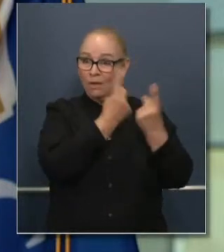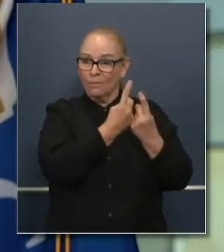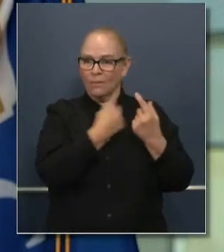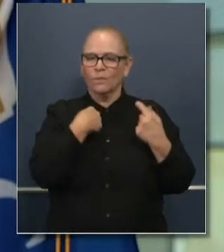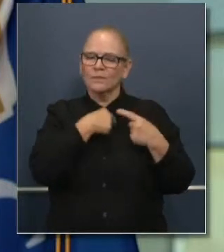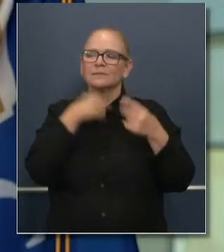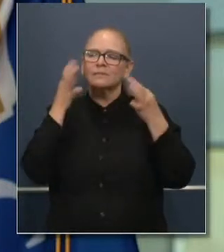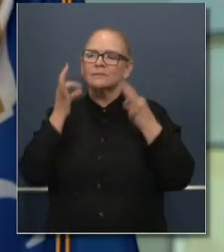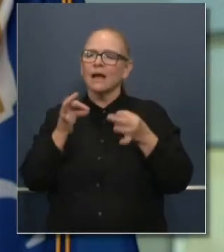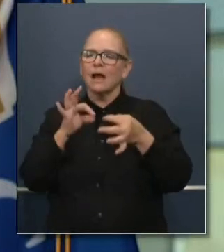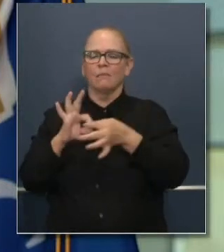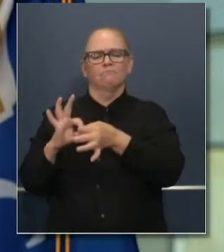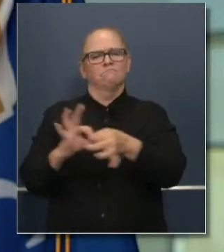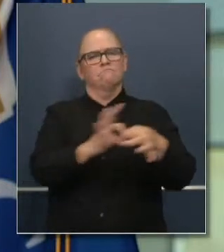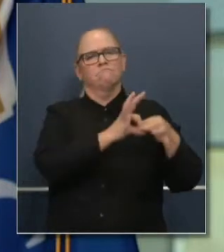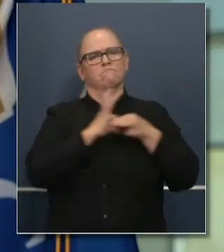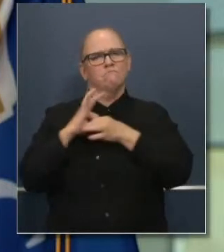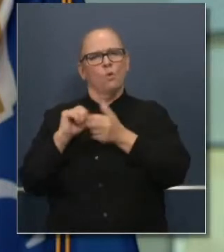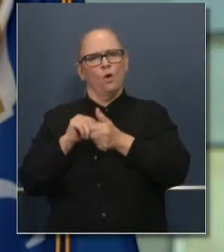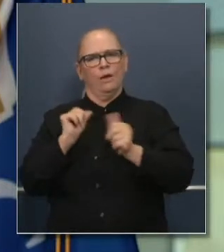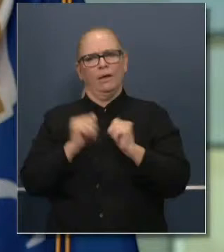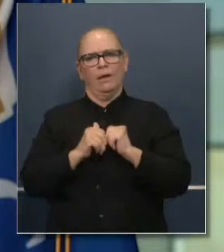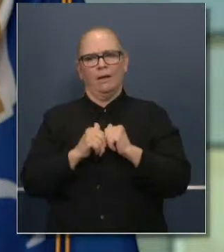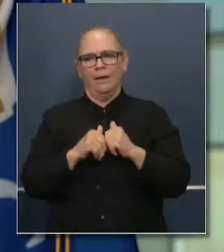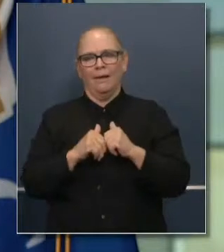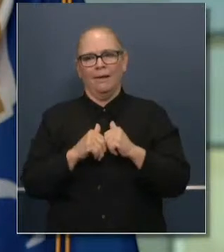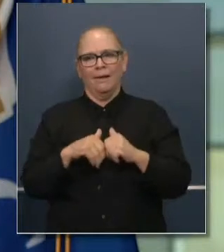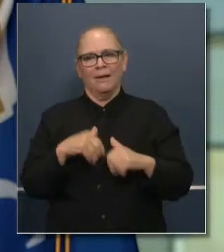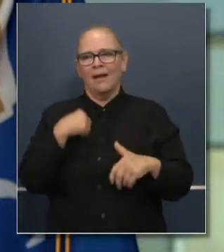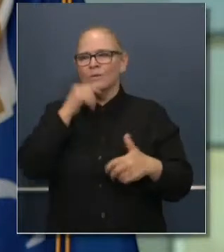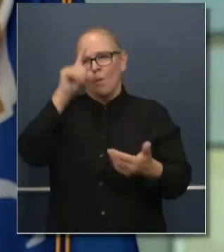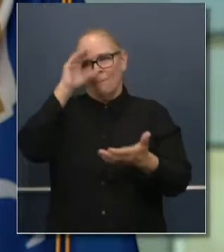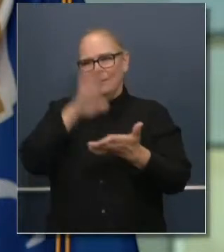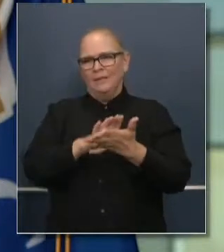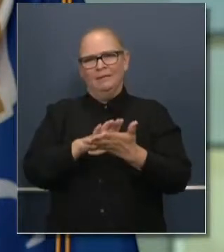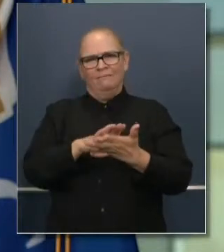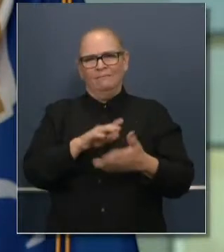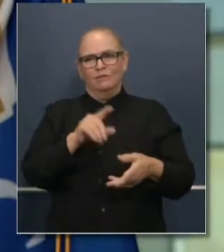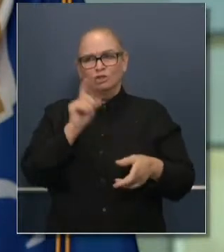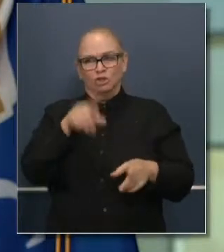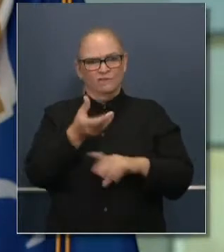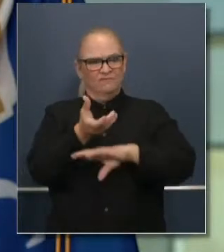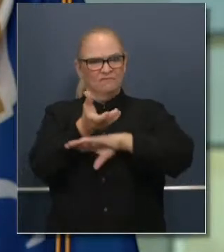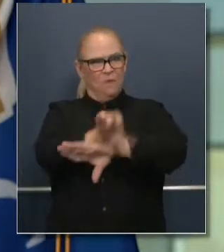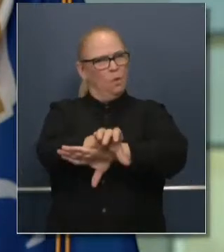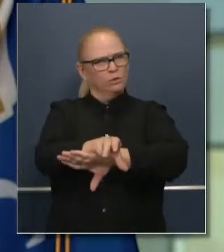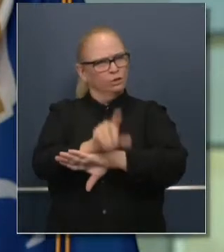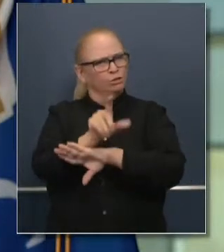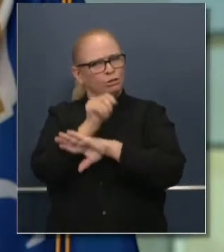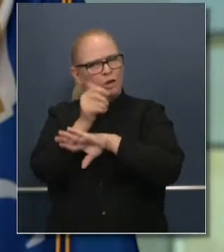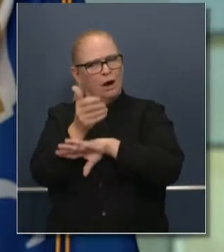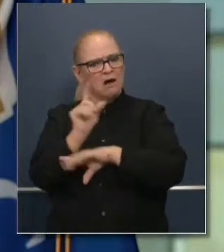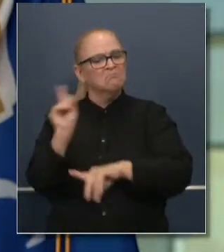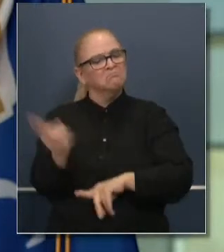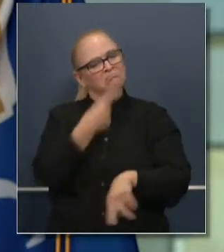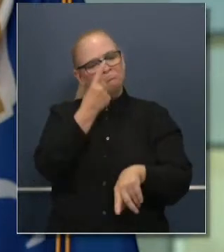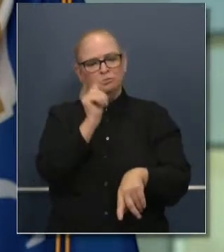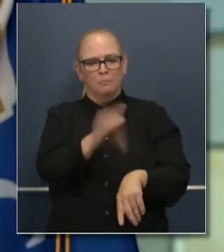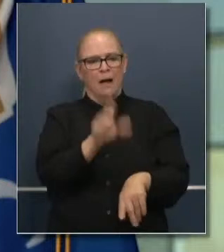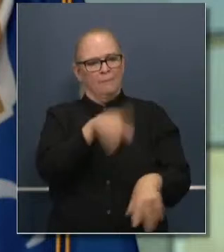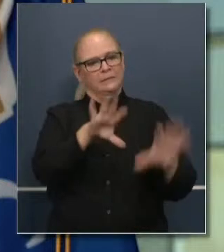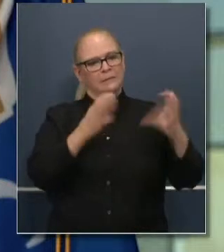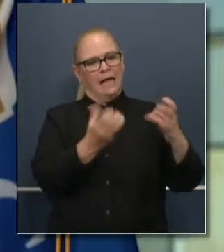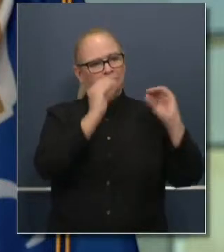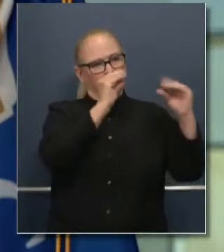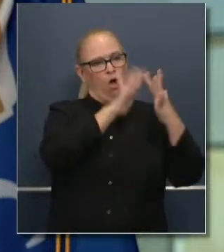frame. I don't believe anyone should be forced to put their life and health at risk,